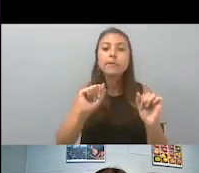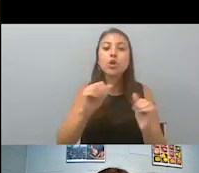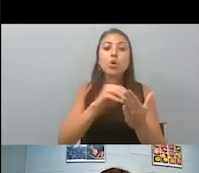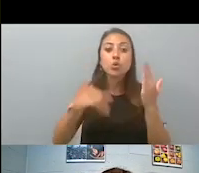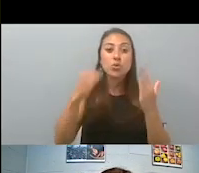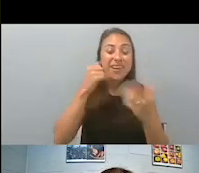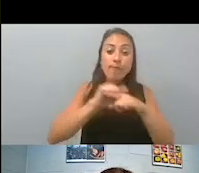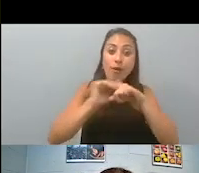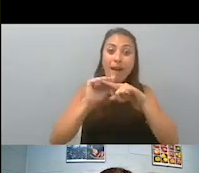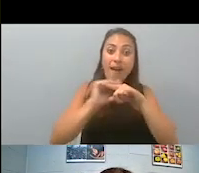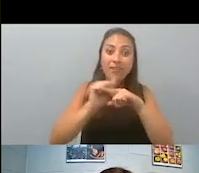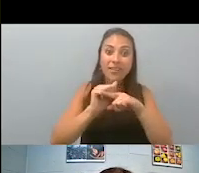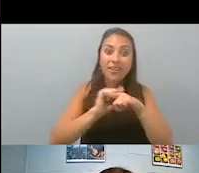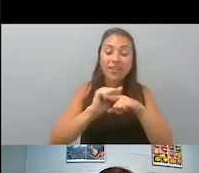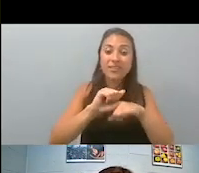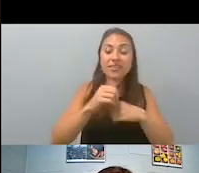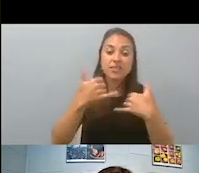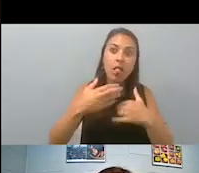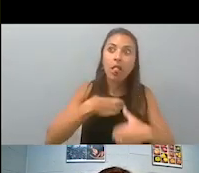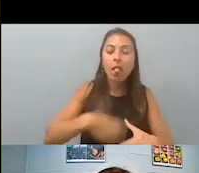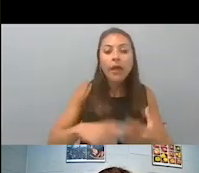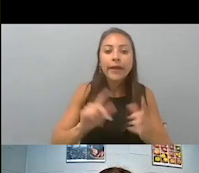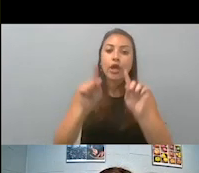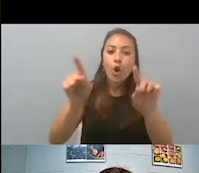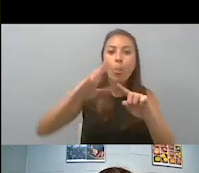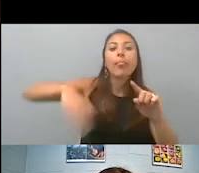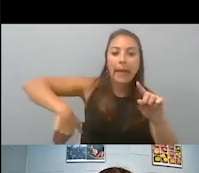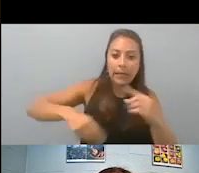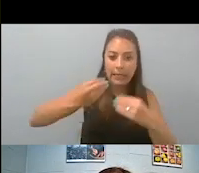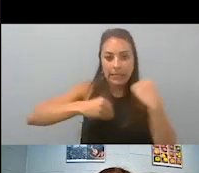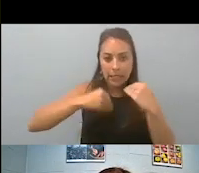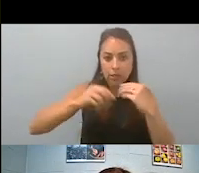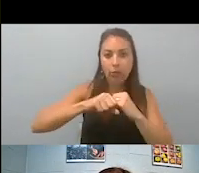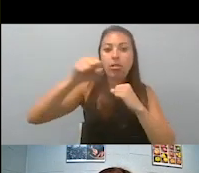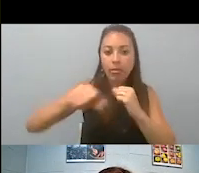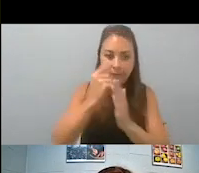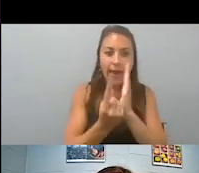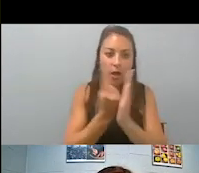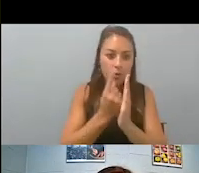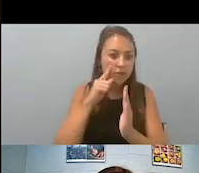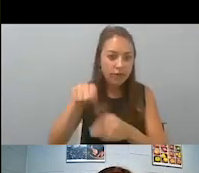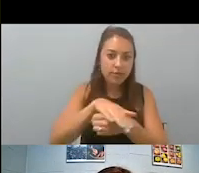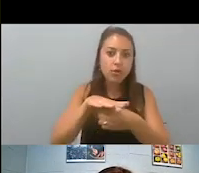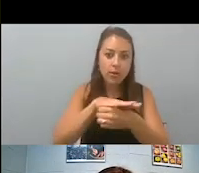late practices can still get over and get a full meal. So that's why we've stretched the hours a little bit longer in this location.